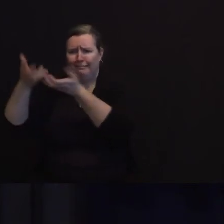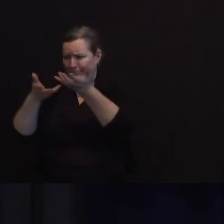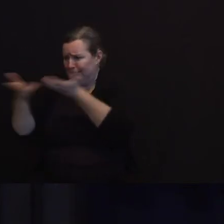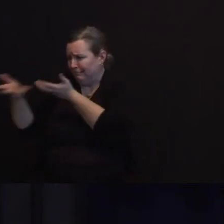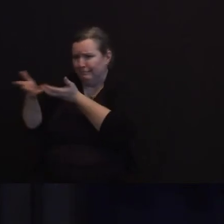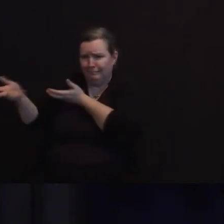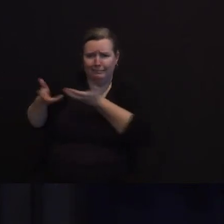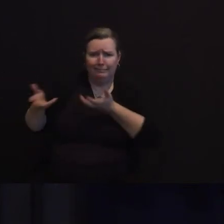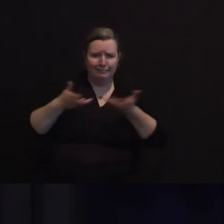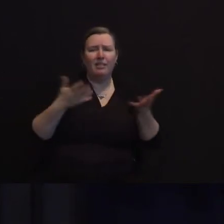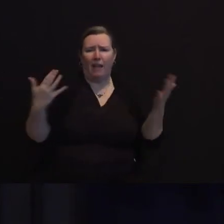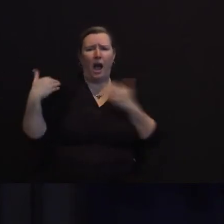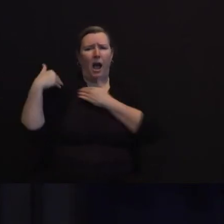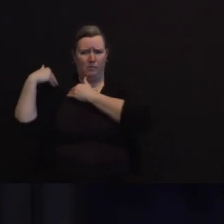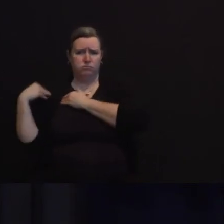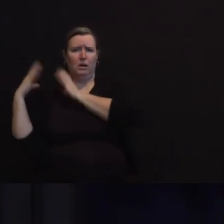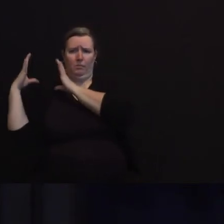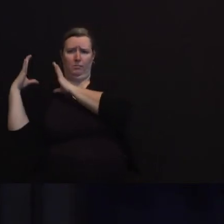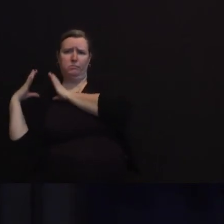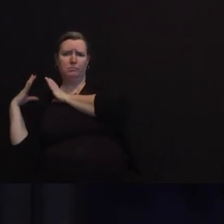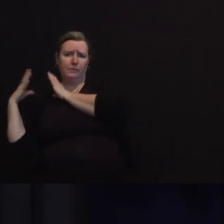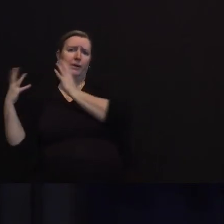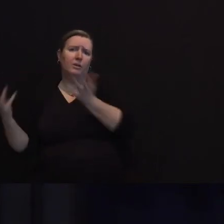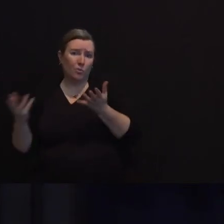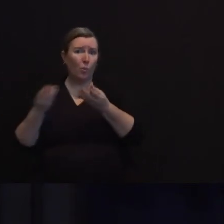done before at the Department of Health.